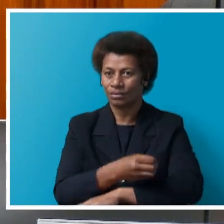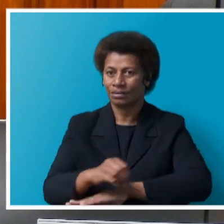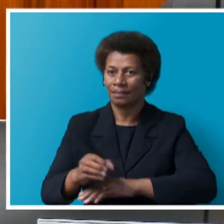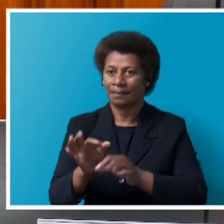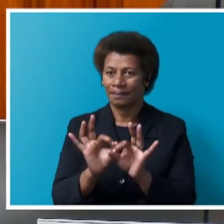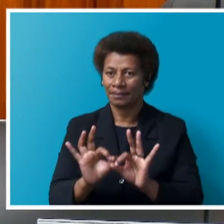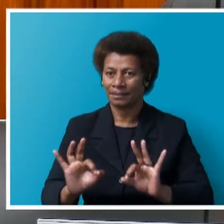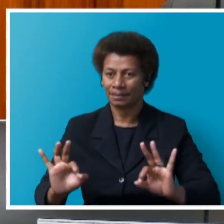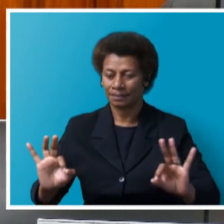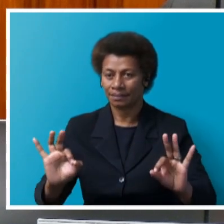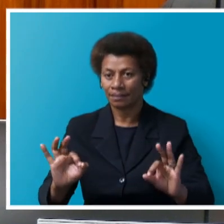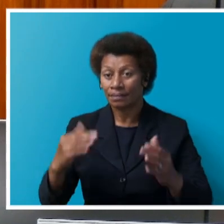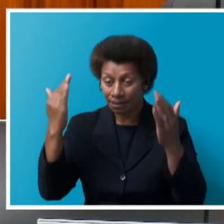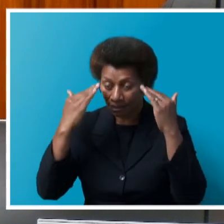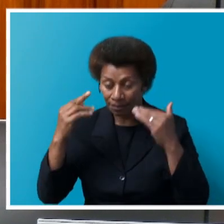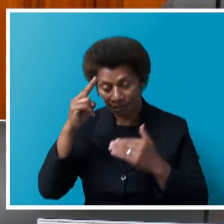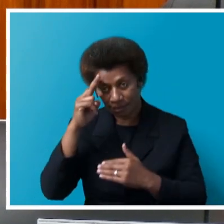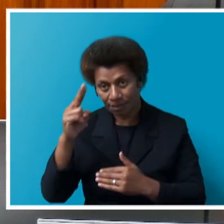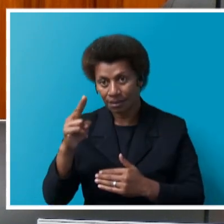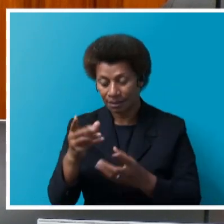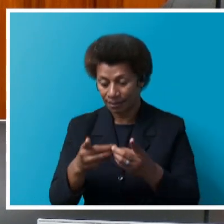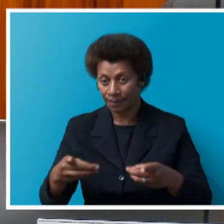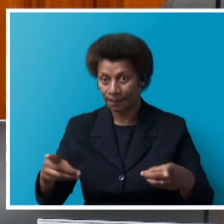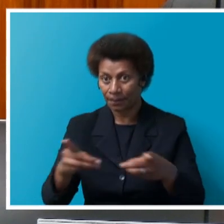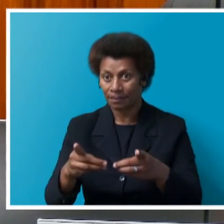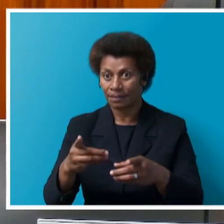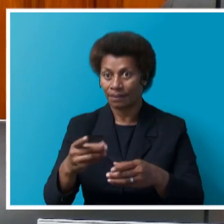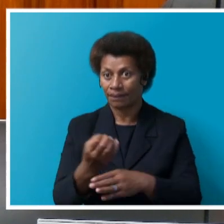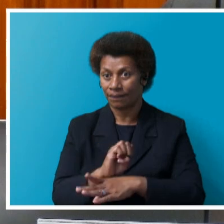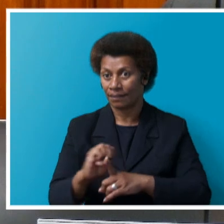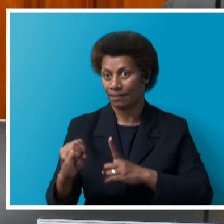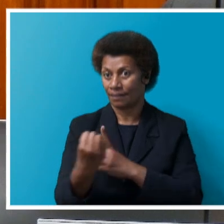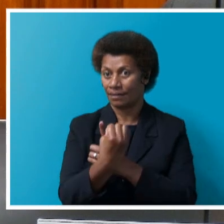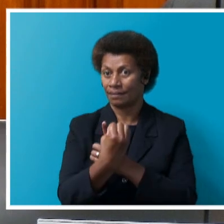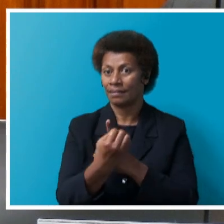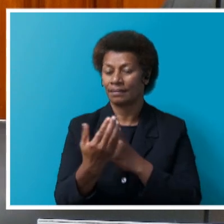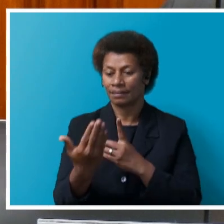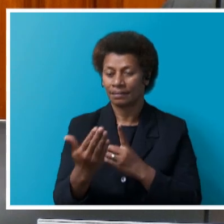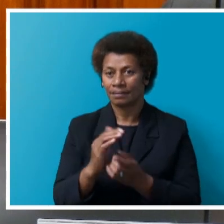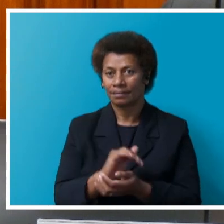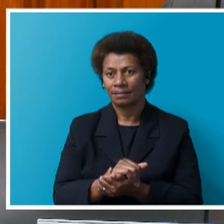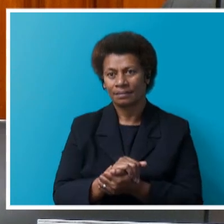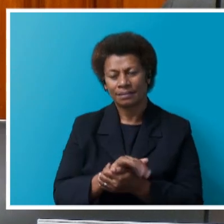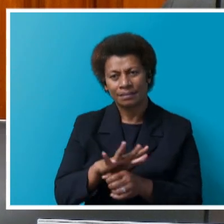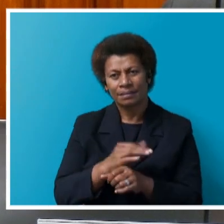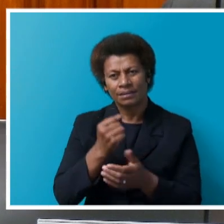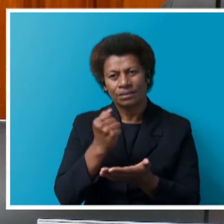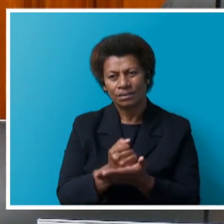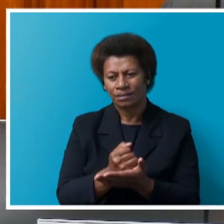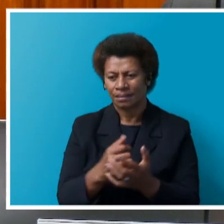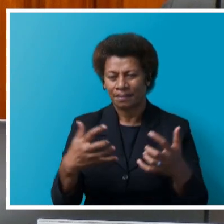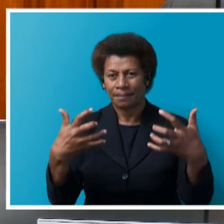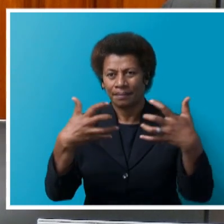Mr. Speaker, sir, our Department of Environment oversees a similarly complex mandate to uphold principles of